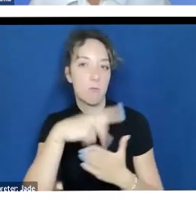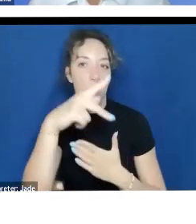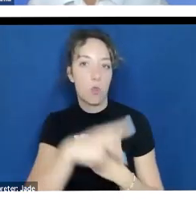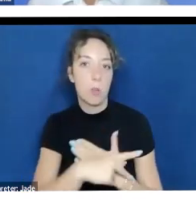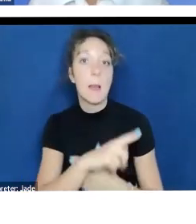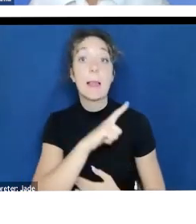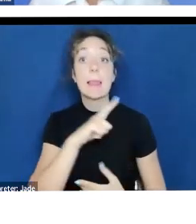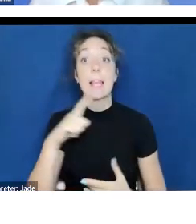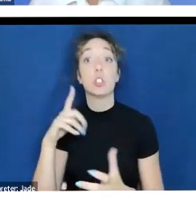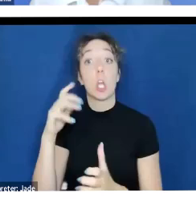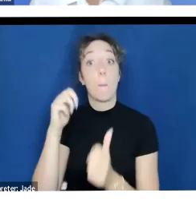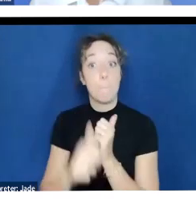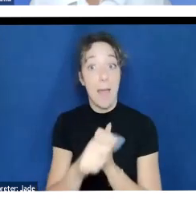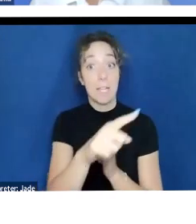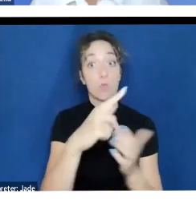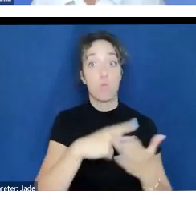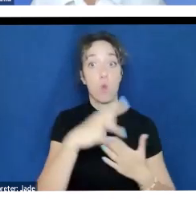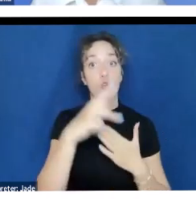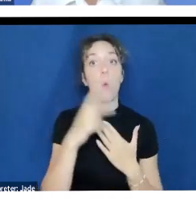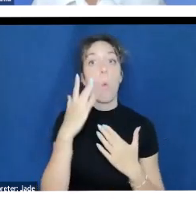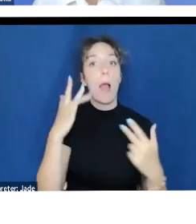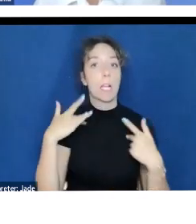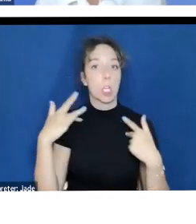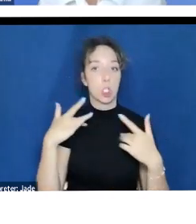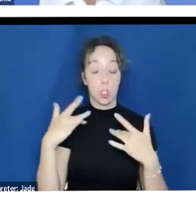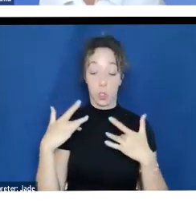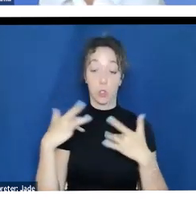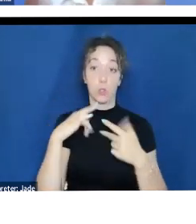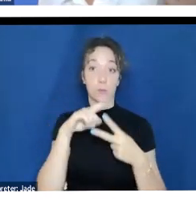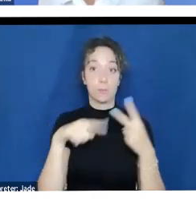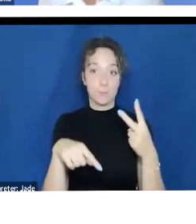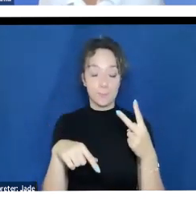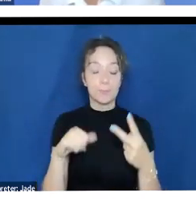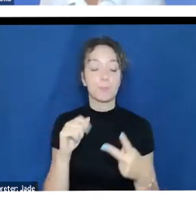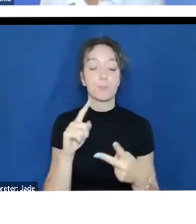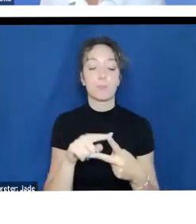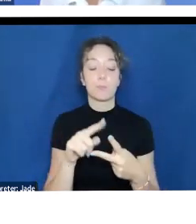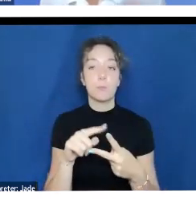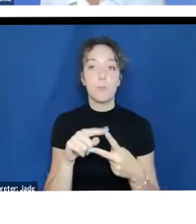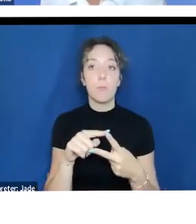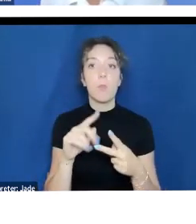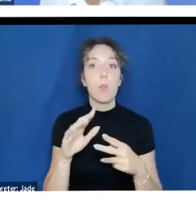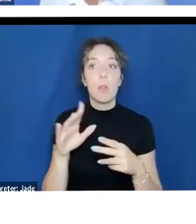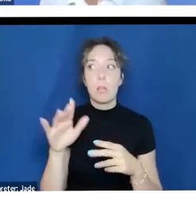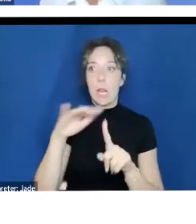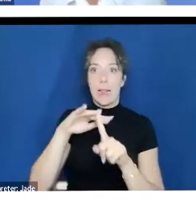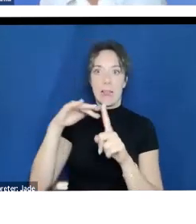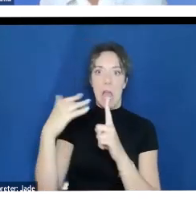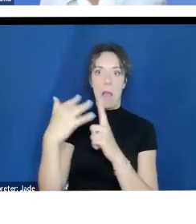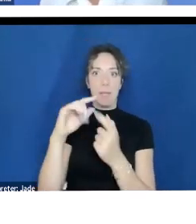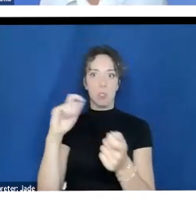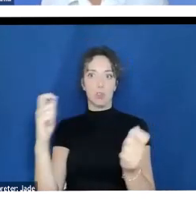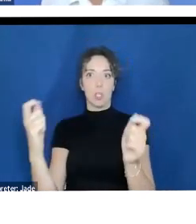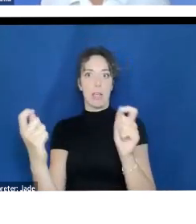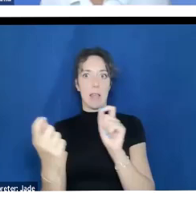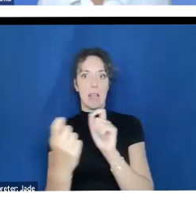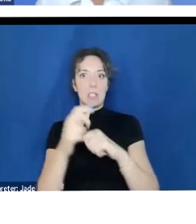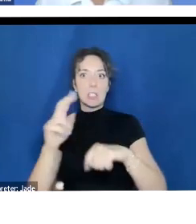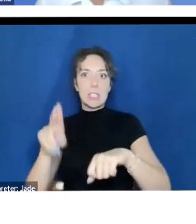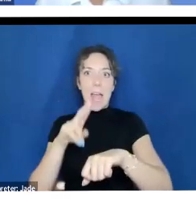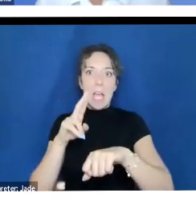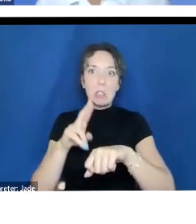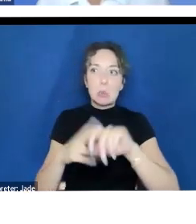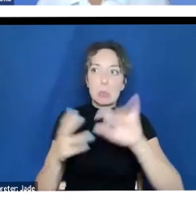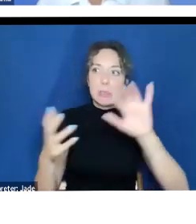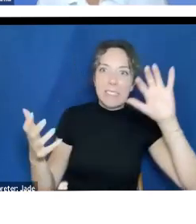this program because they were concerned about a couple of things. One is that with all the, climate change, natural disaster